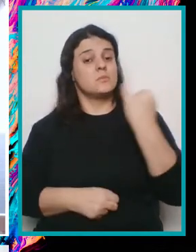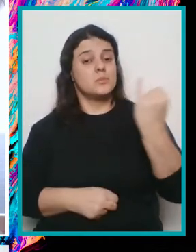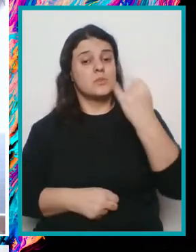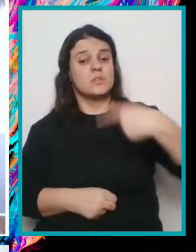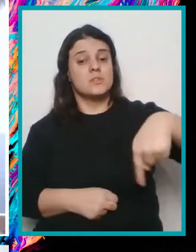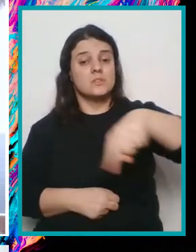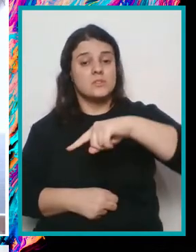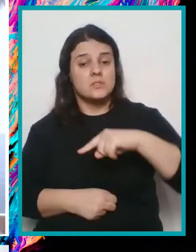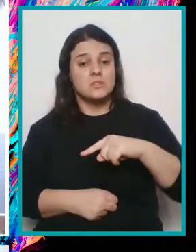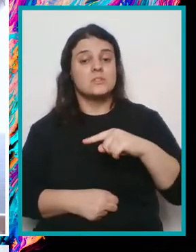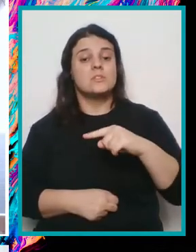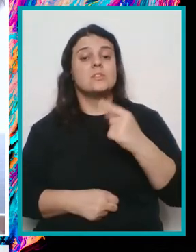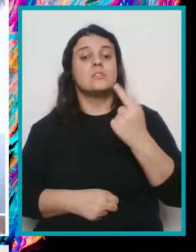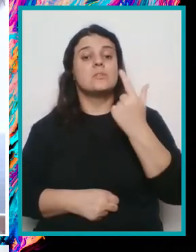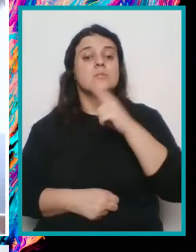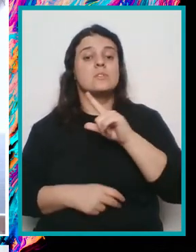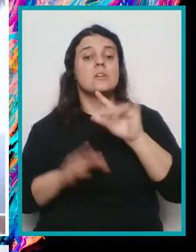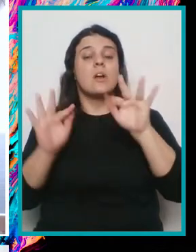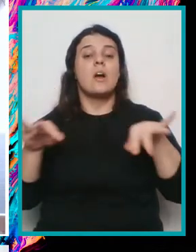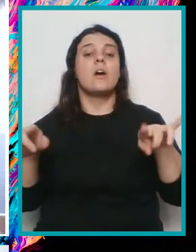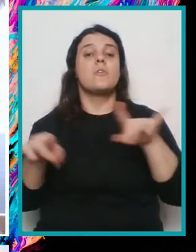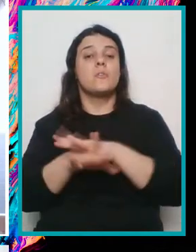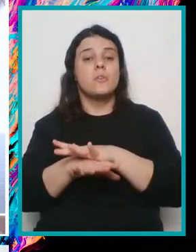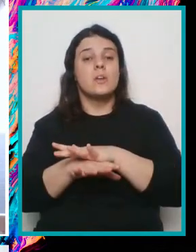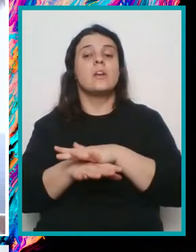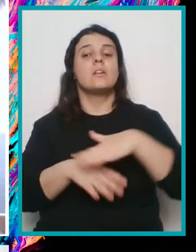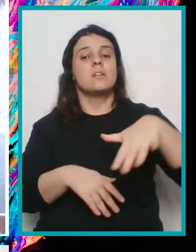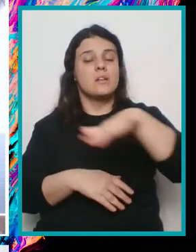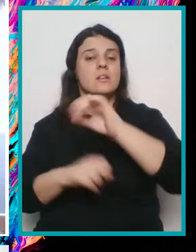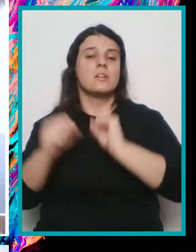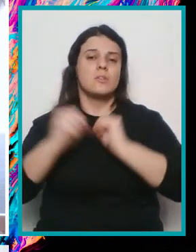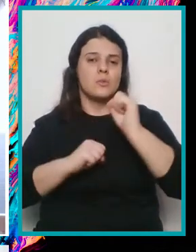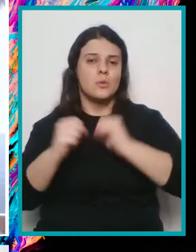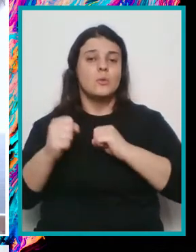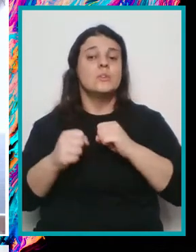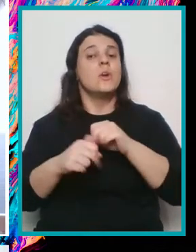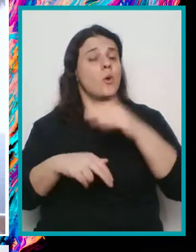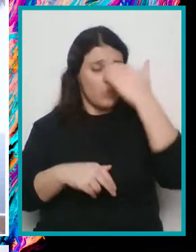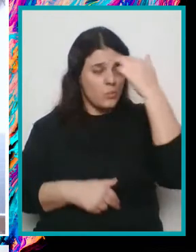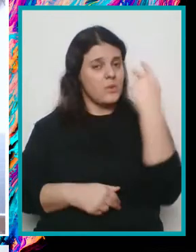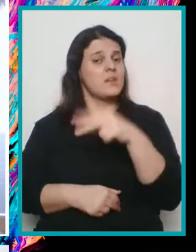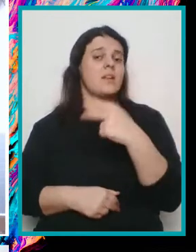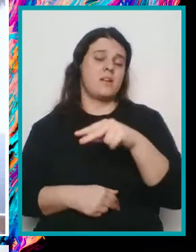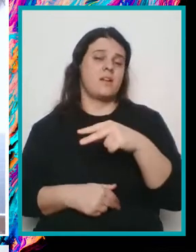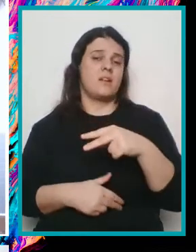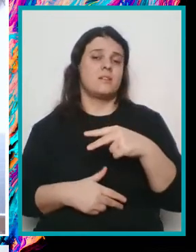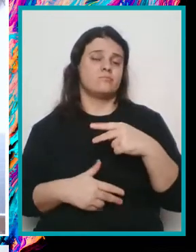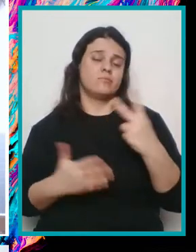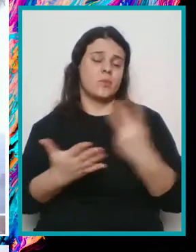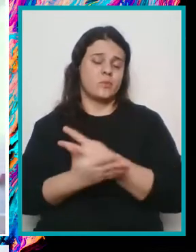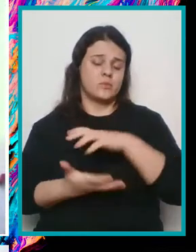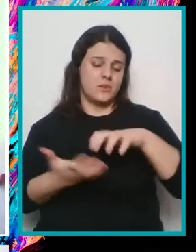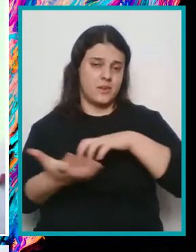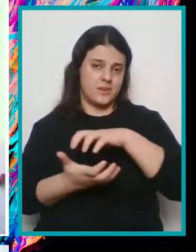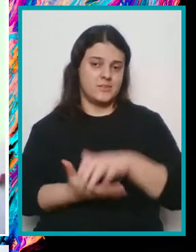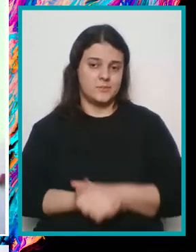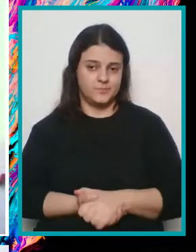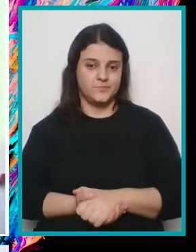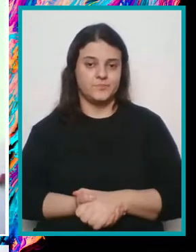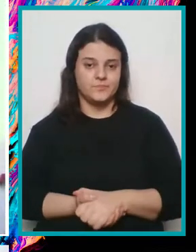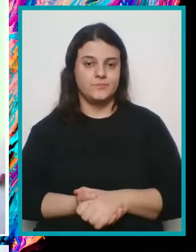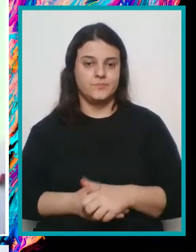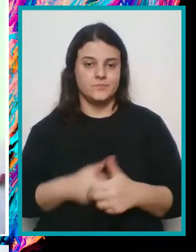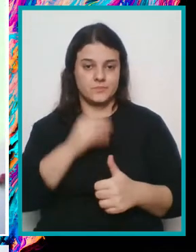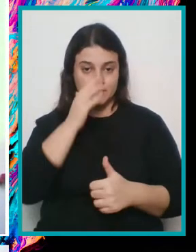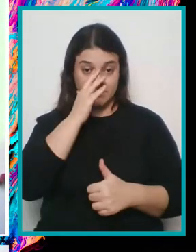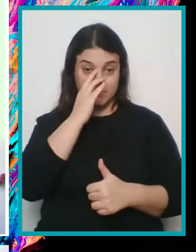Paloma, sinta-se à vontade para fazer qualquer intervenção que você achar necessária. Tem algumas perguntas aqui, mas deixo aberto para você.